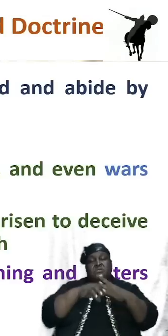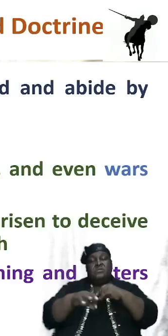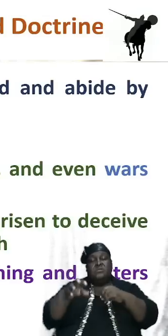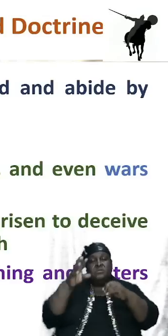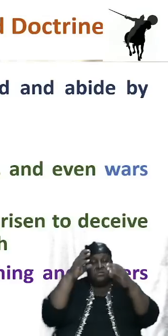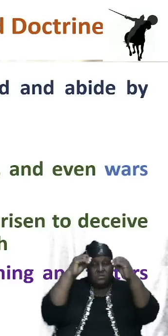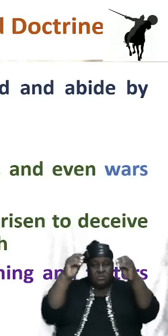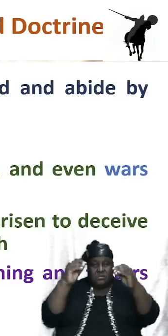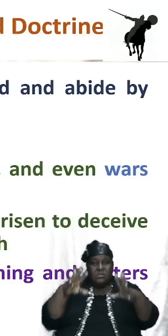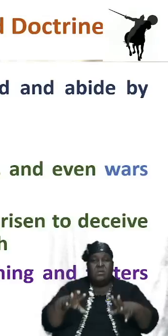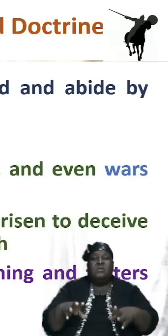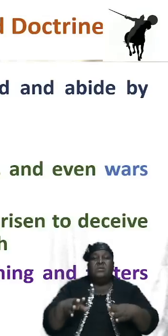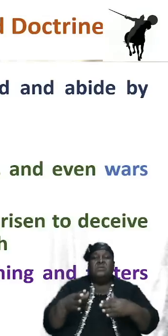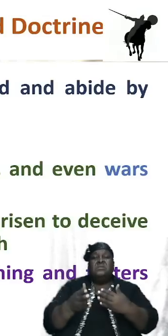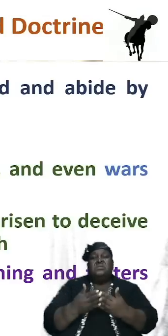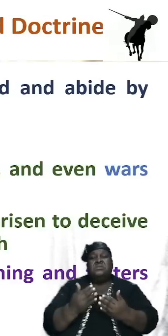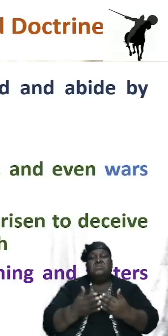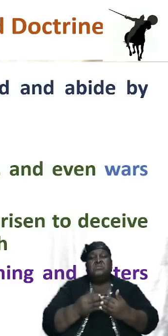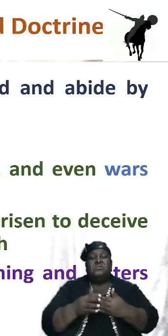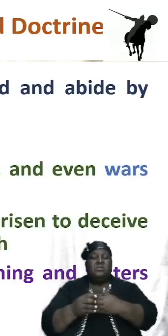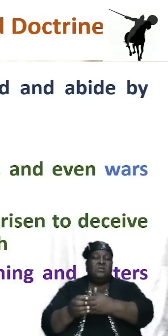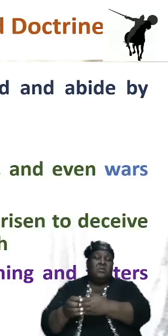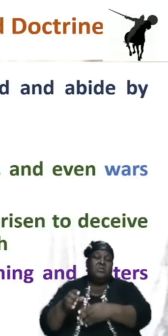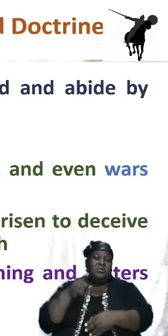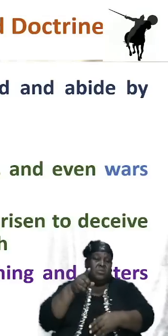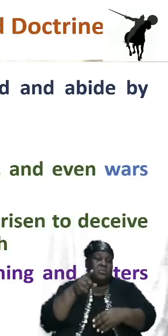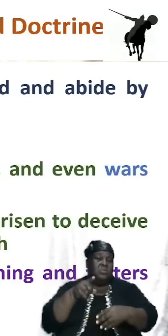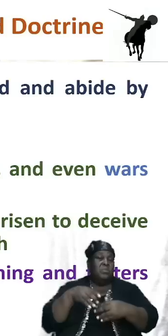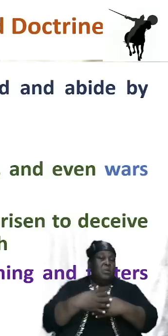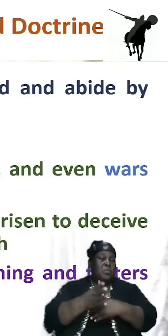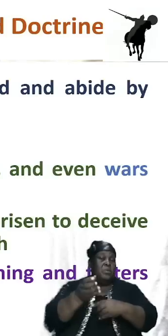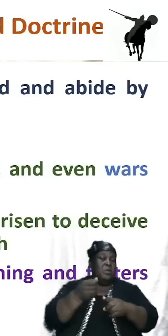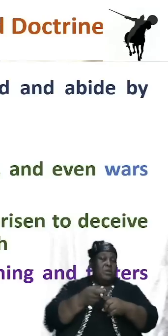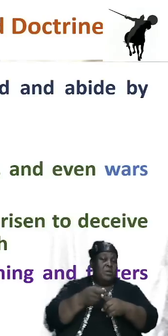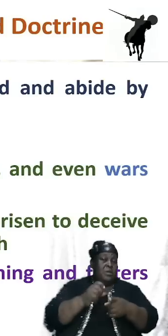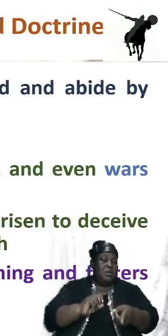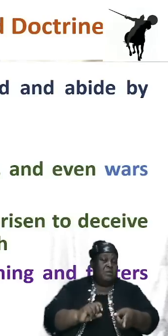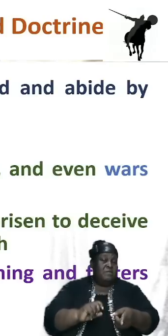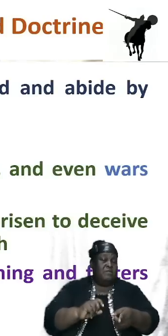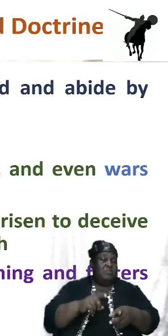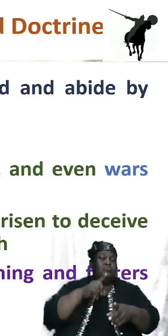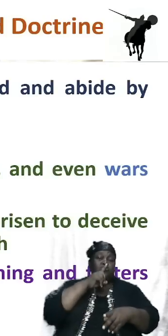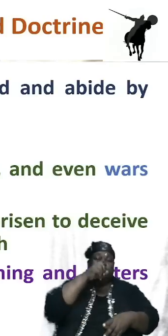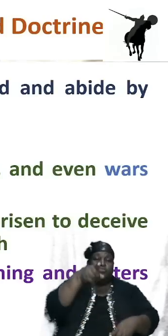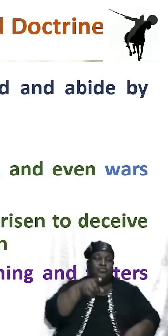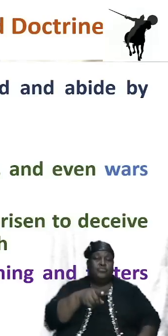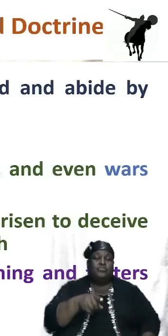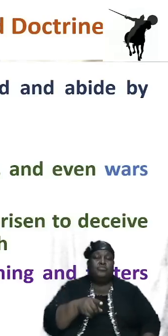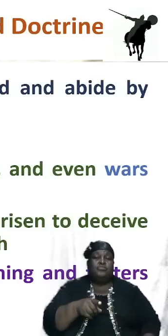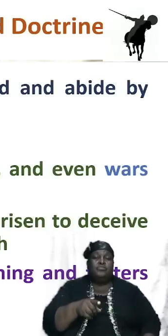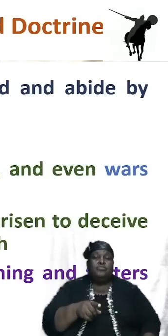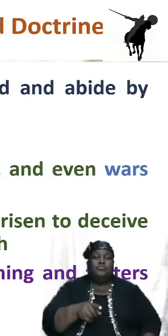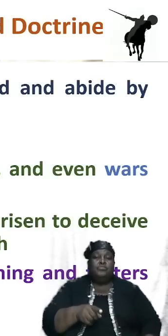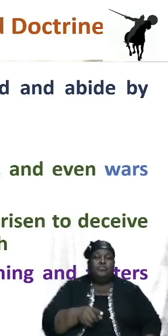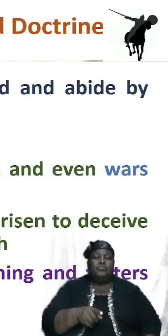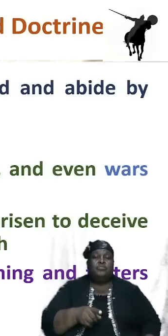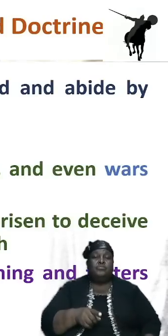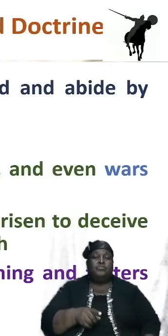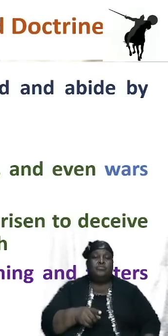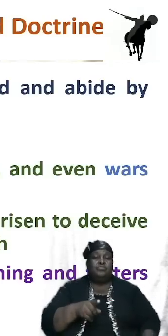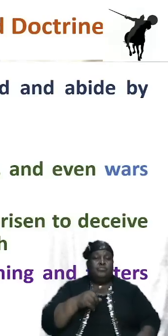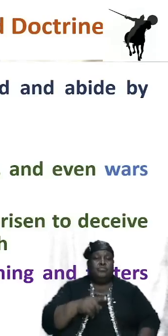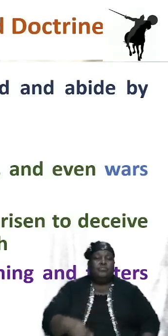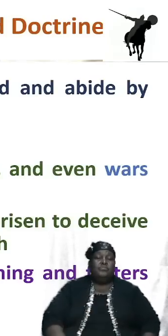lead you away from truth and to lead the faithful away from truth. Amen. Lead them astray from the truth of God's